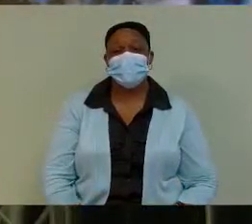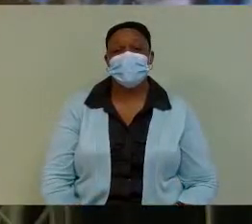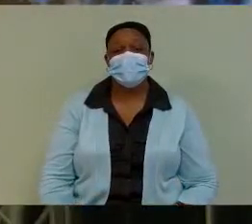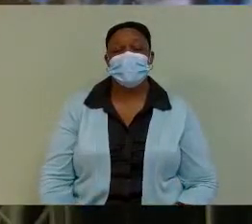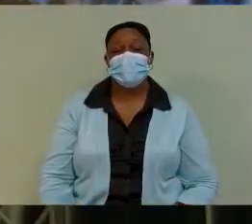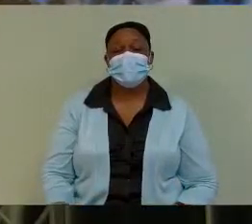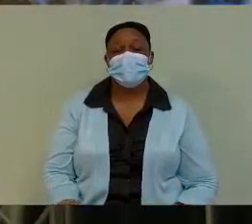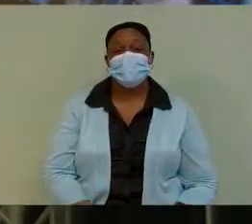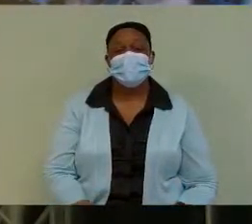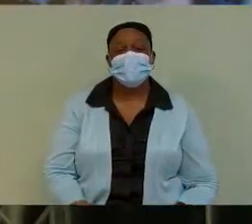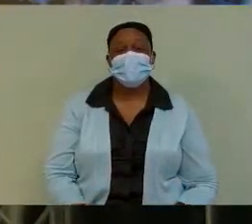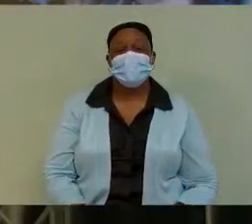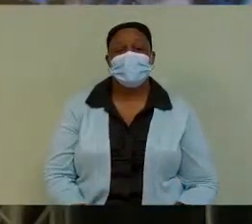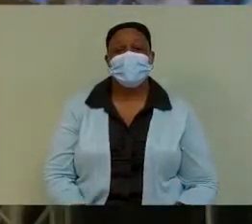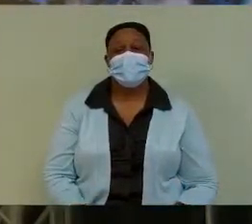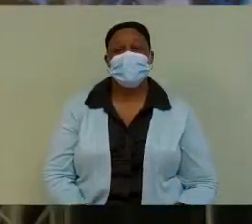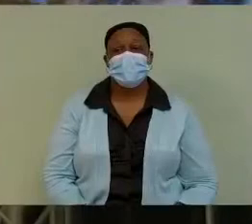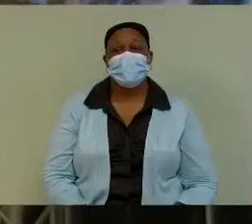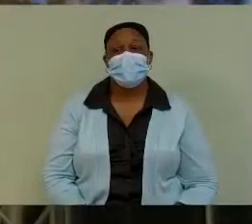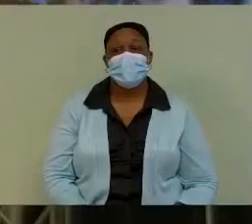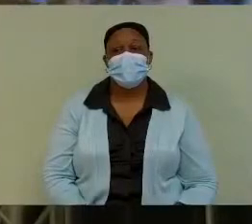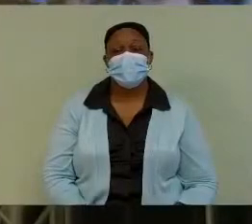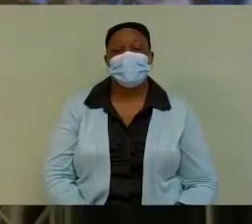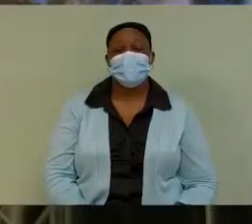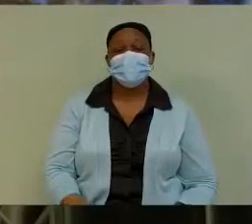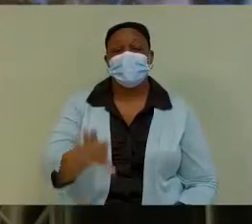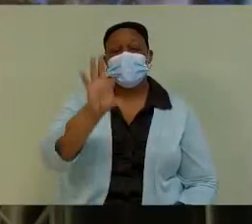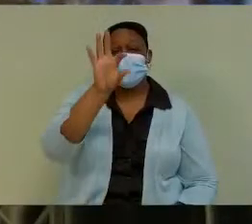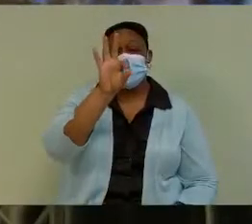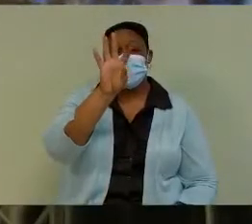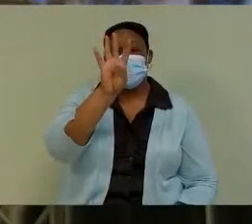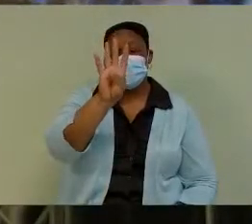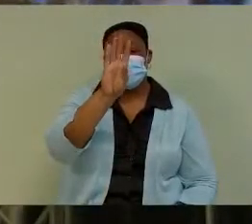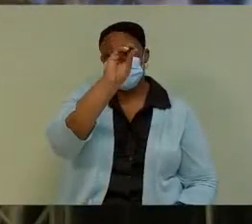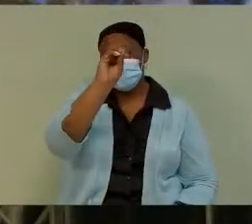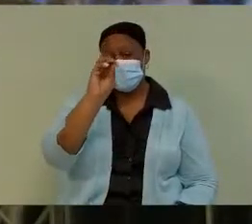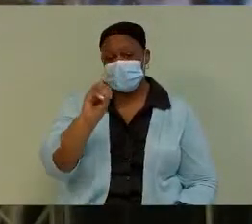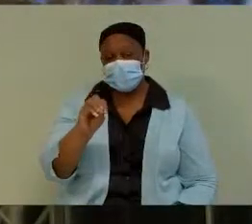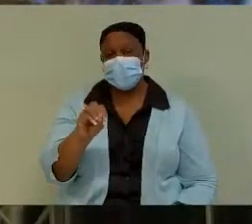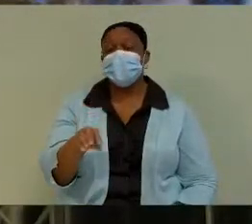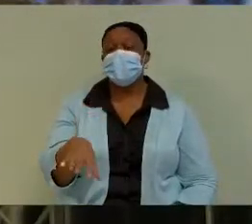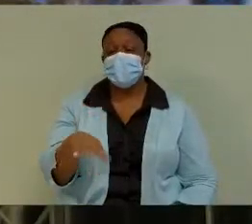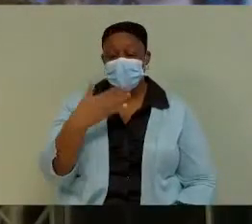businesses, again in compliance, or 94%.